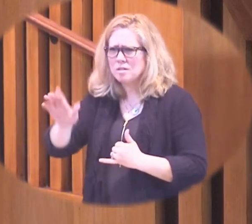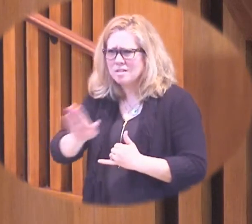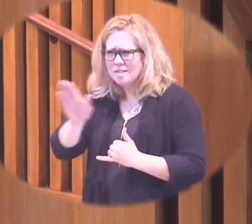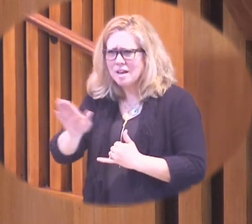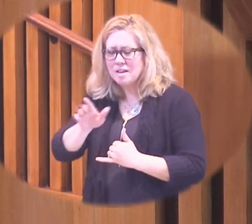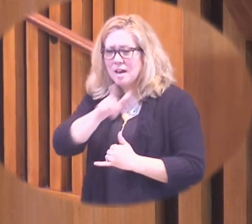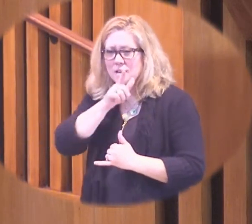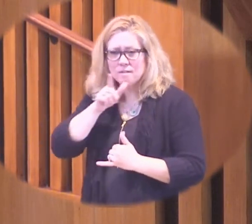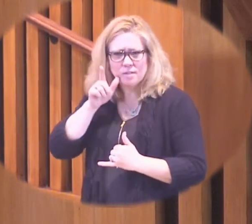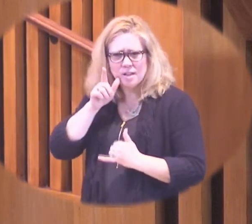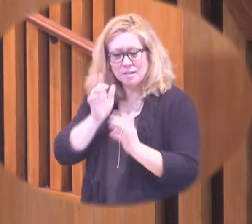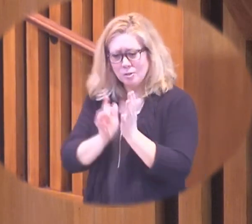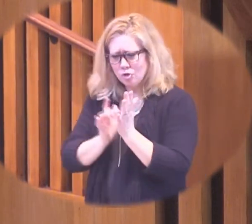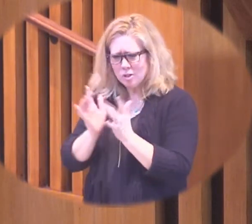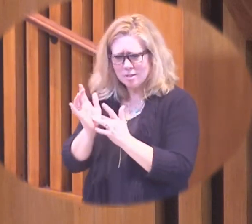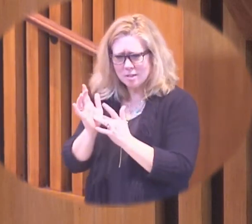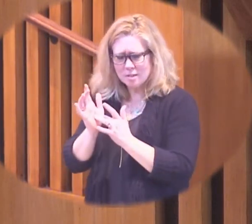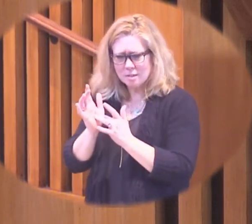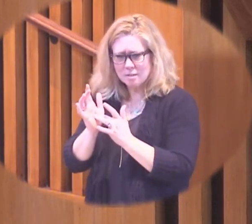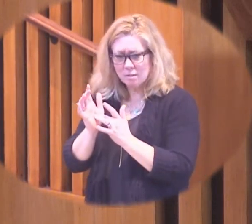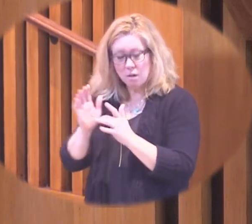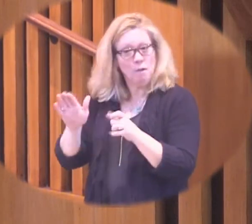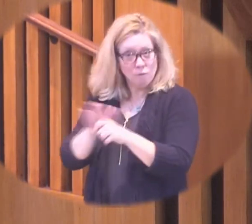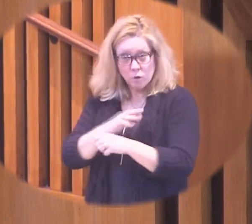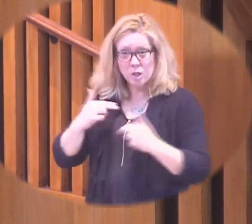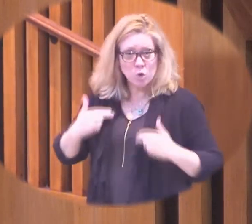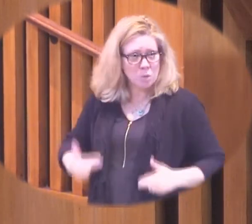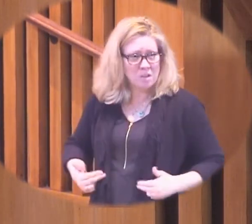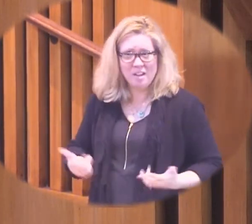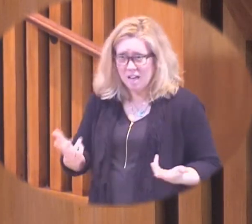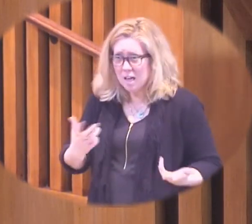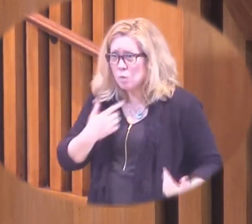Jesus, in all his humanity, was thirsty.